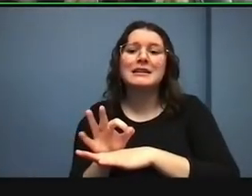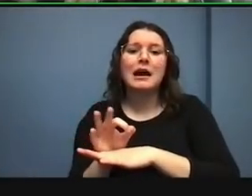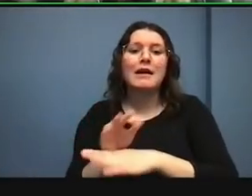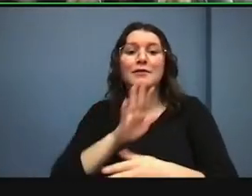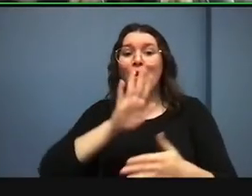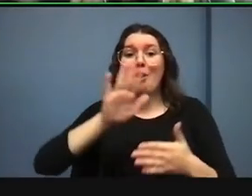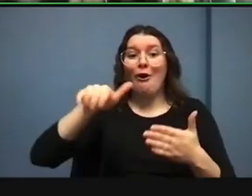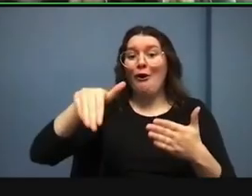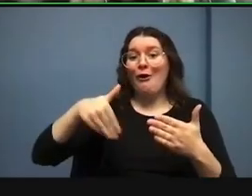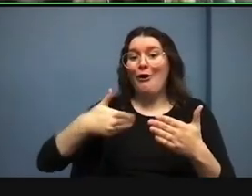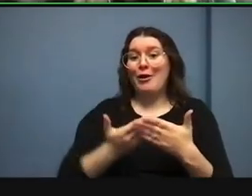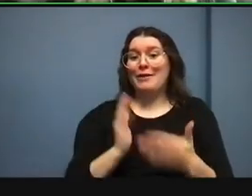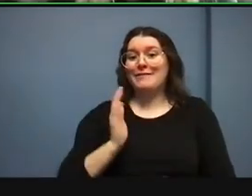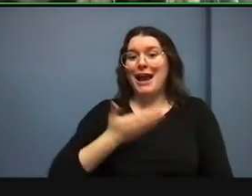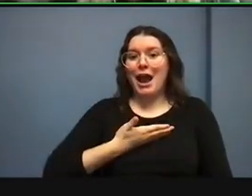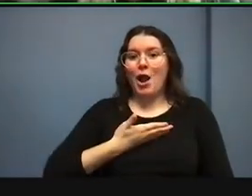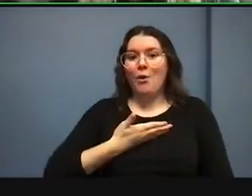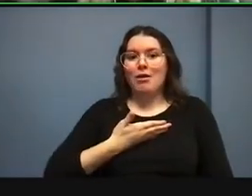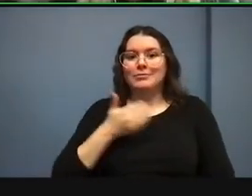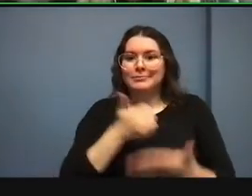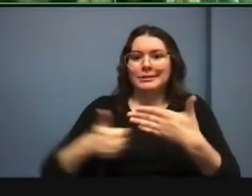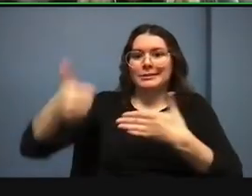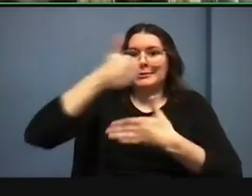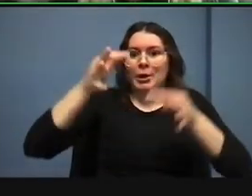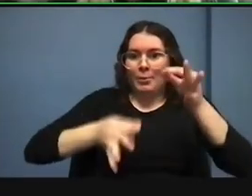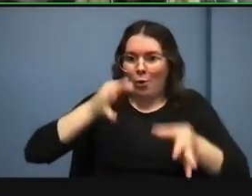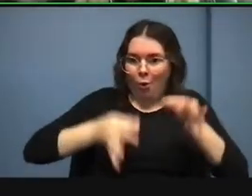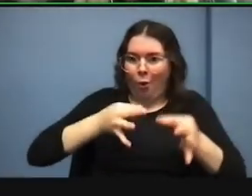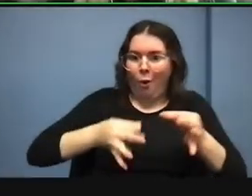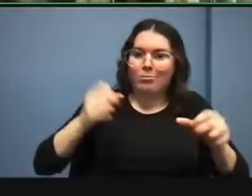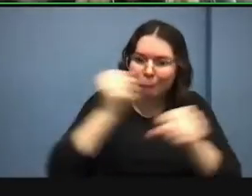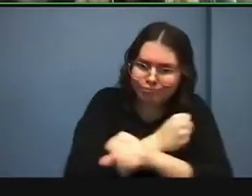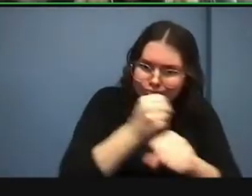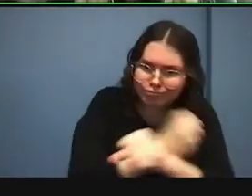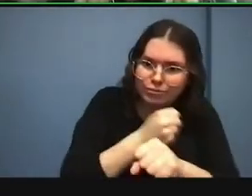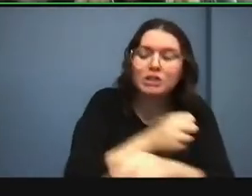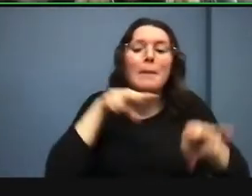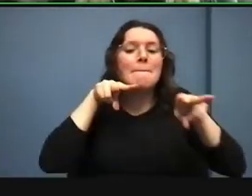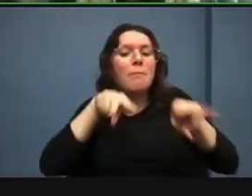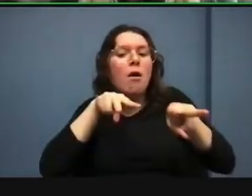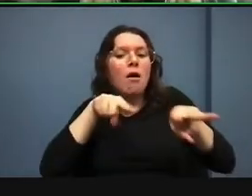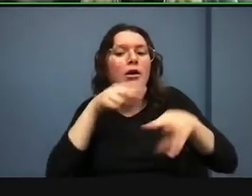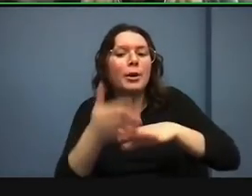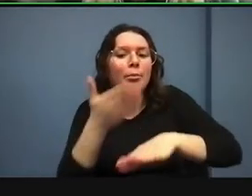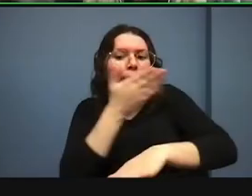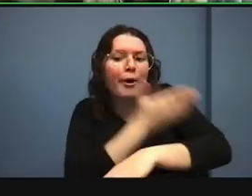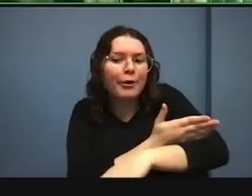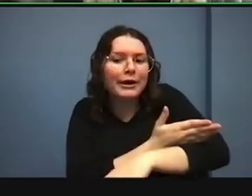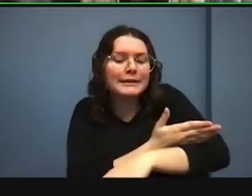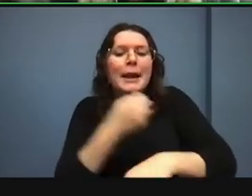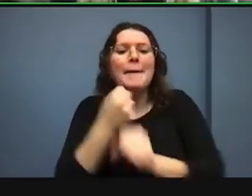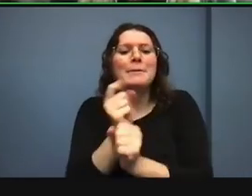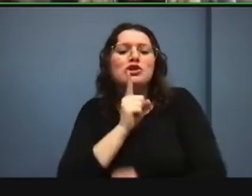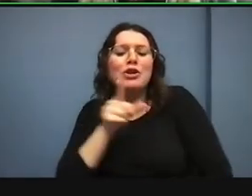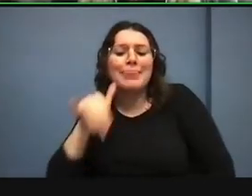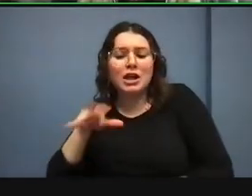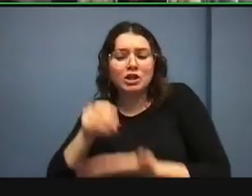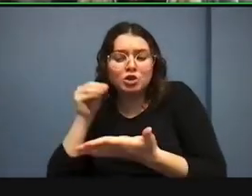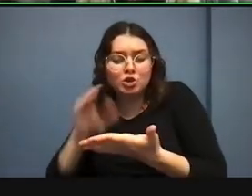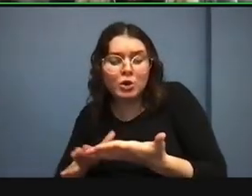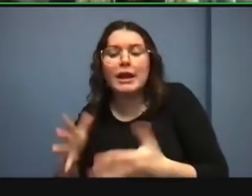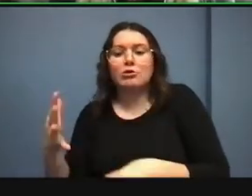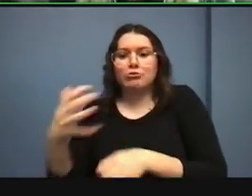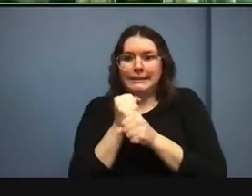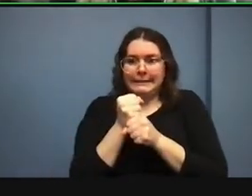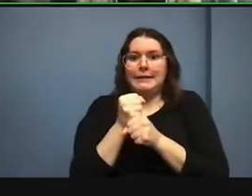of our Supreme Court battles was to monitor progress and ensure that student is receiving their